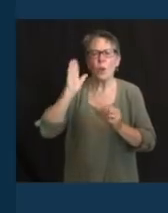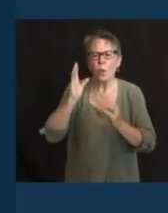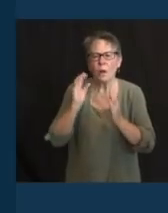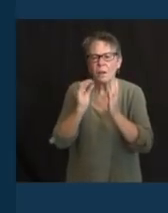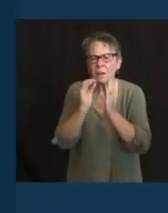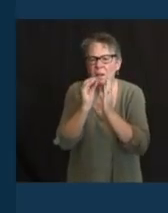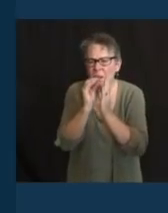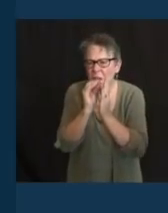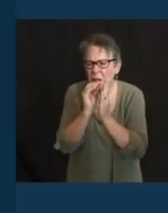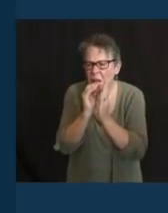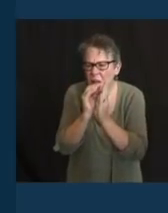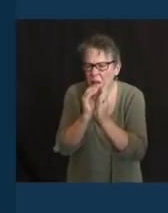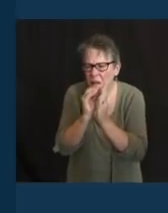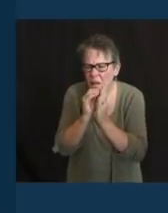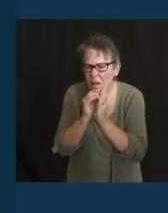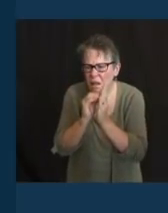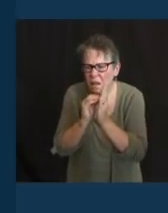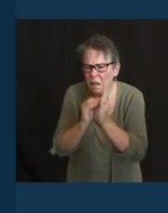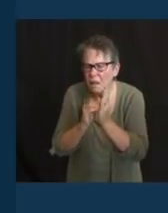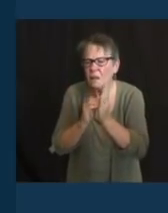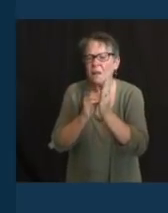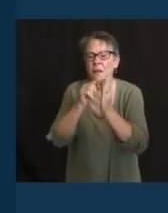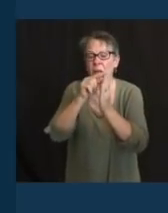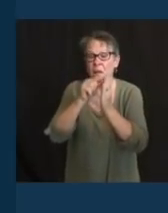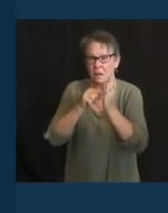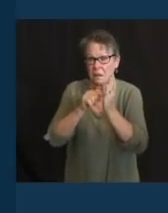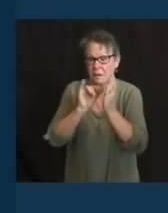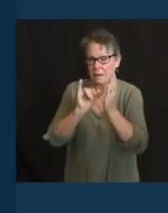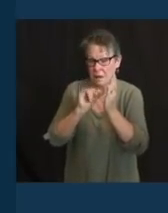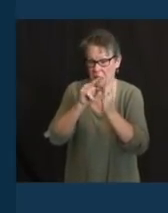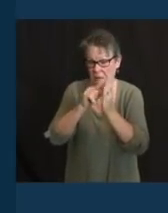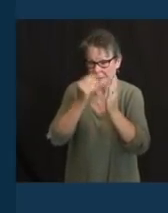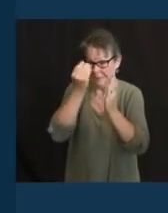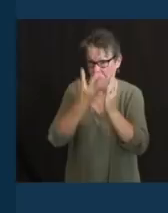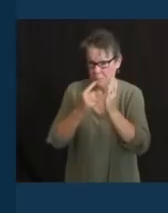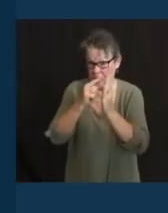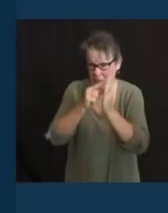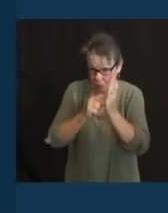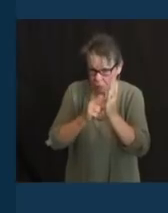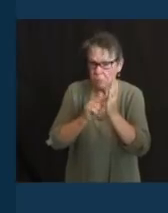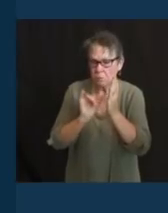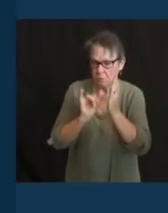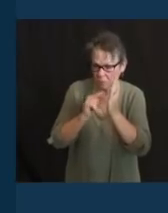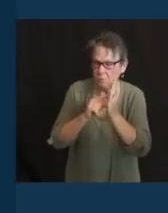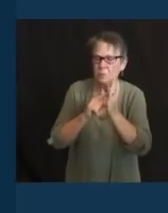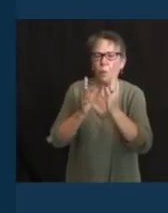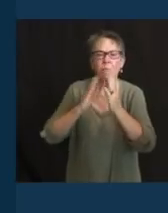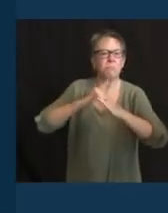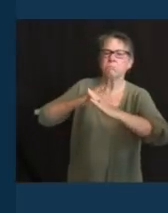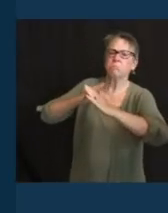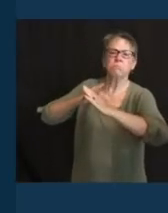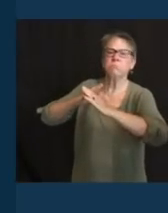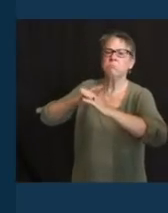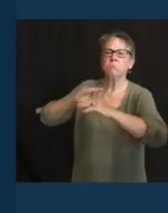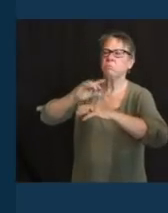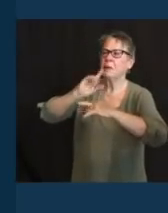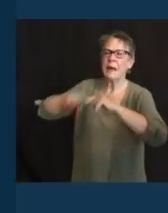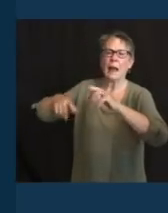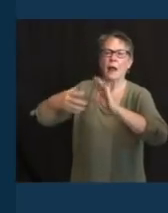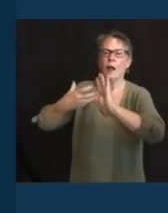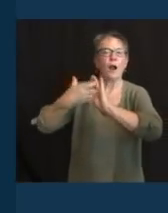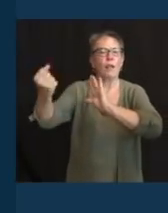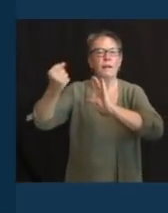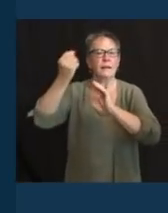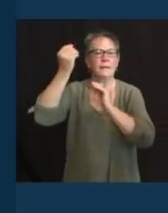of confidence against outsiders. And finally, our tracers will know the limits of what they need to do